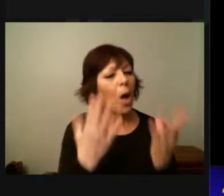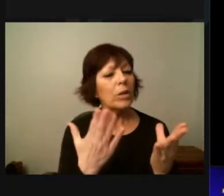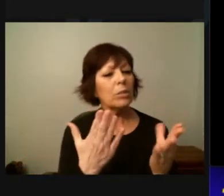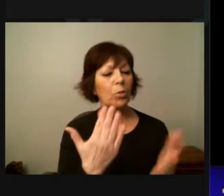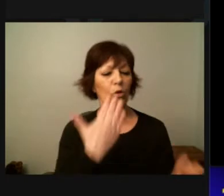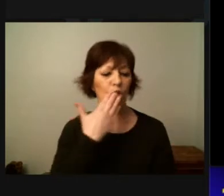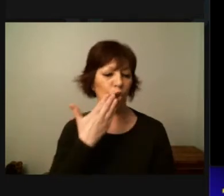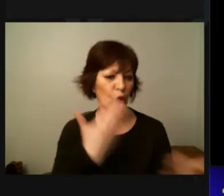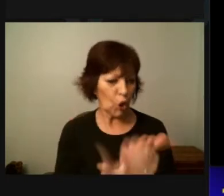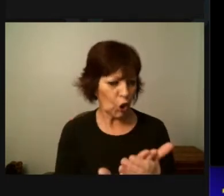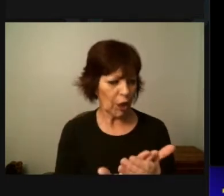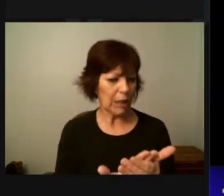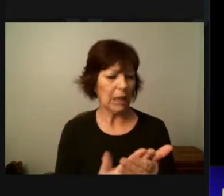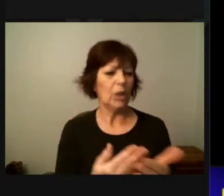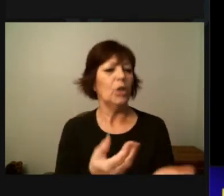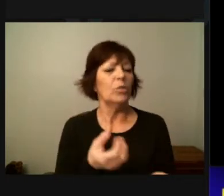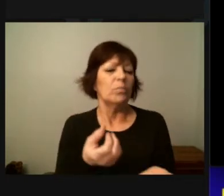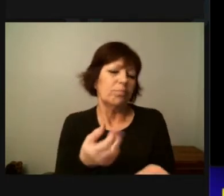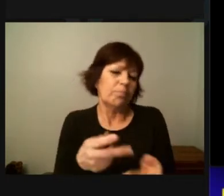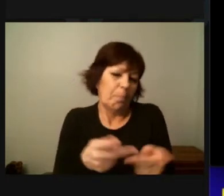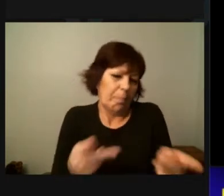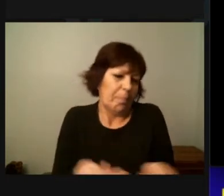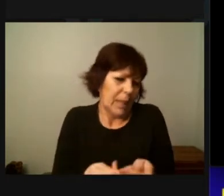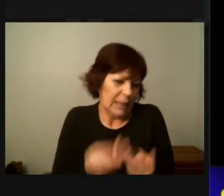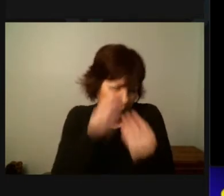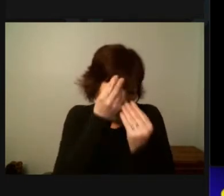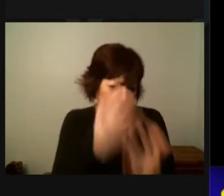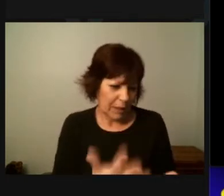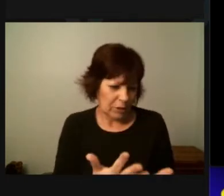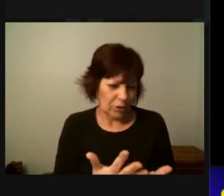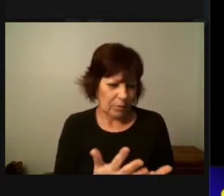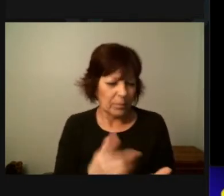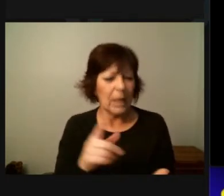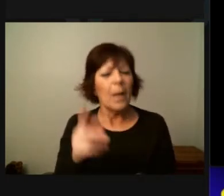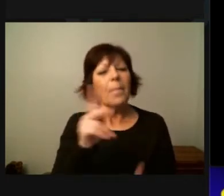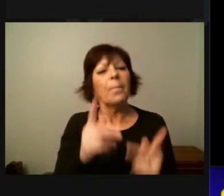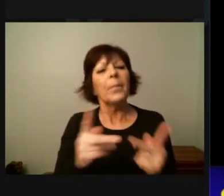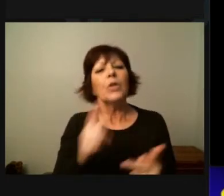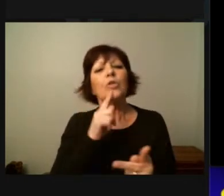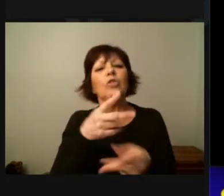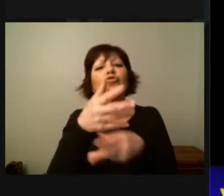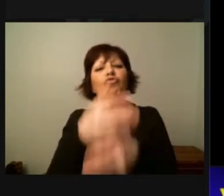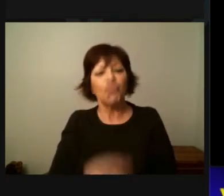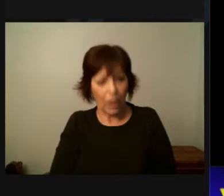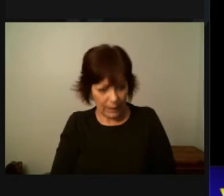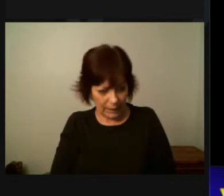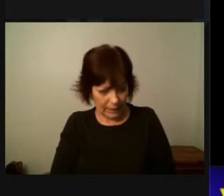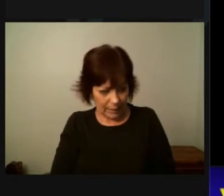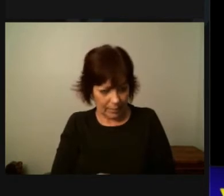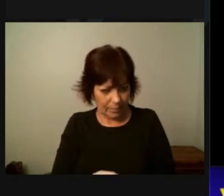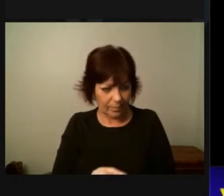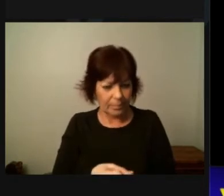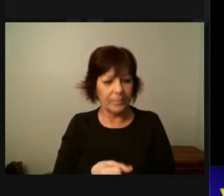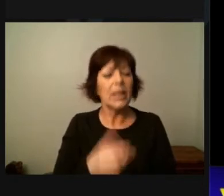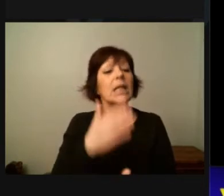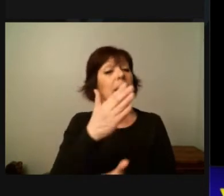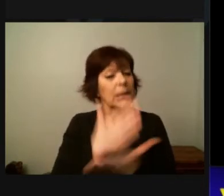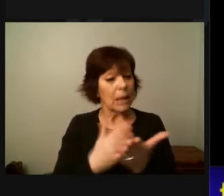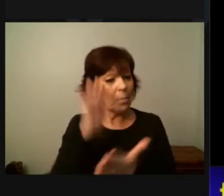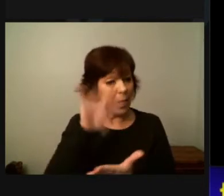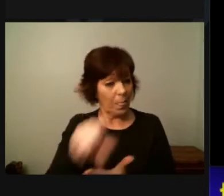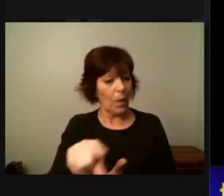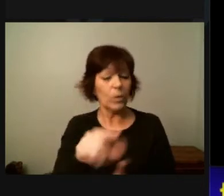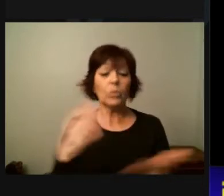you read something. So we want you to go to trustworthy websites and sources of information. And some of those are